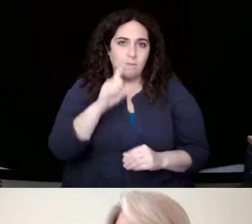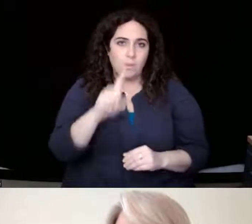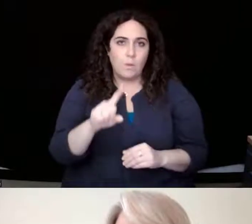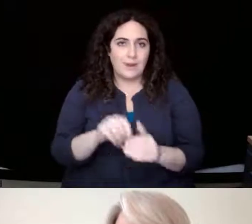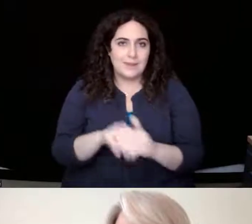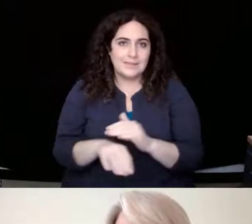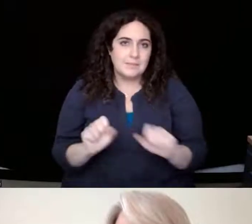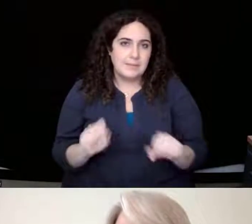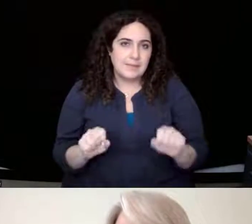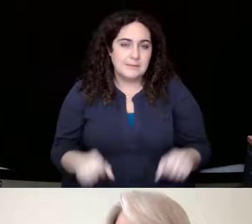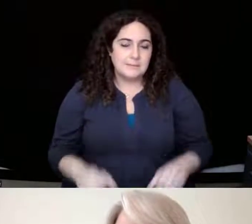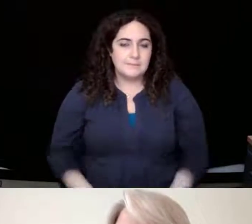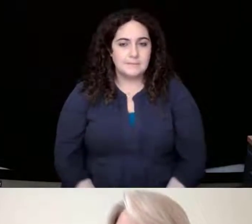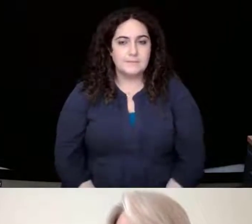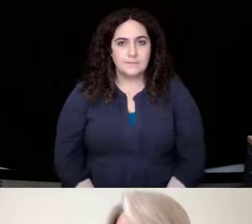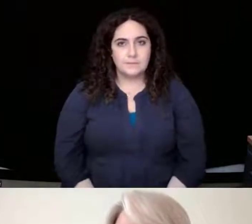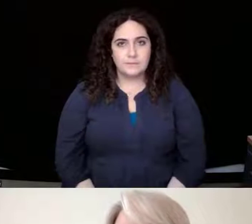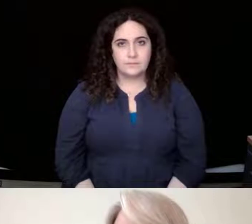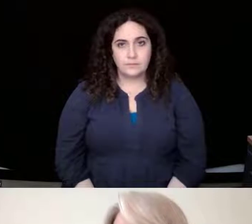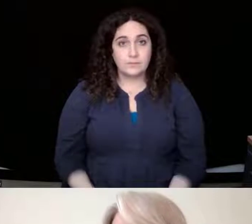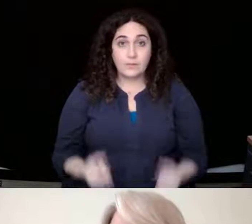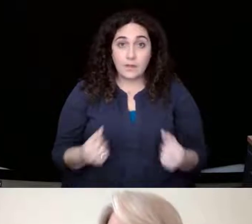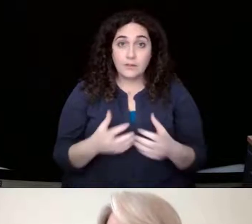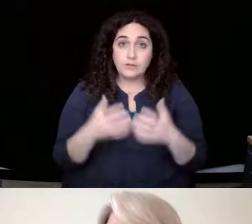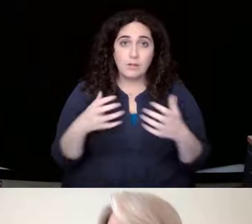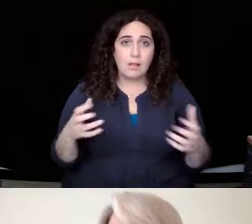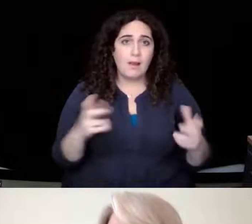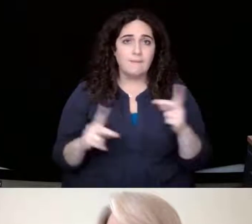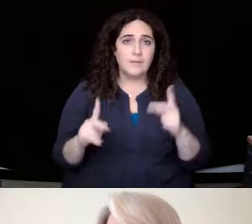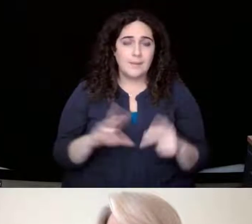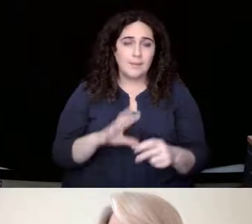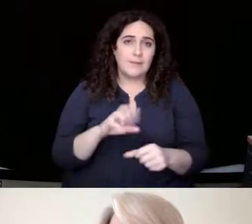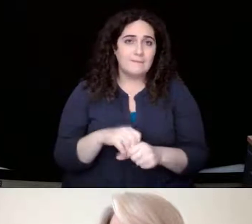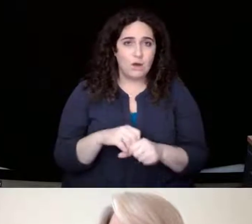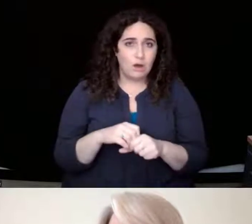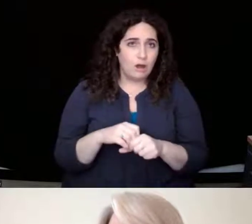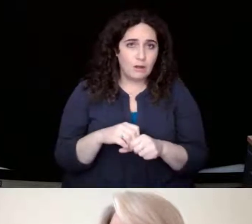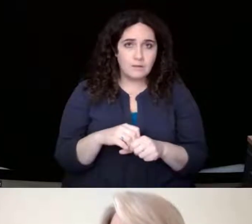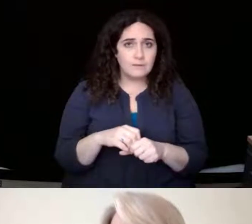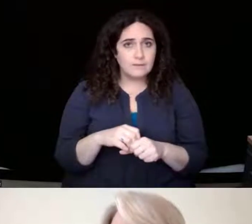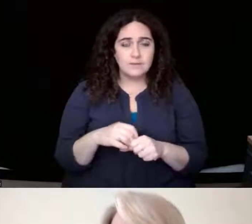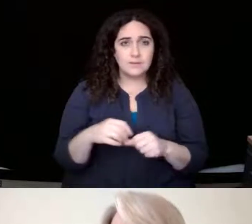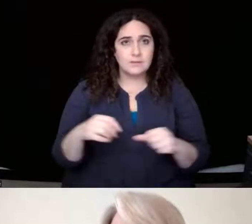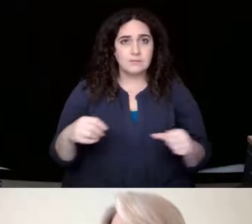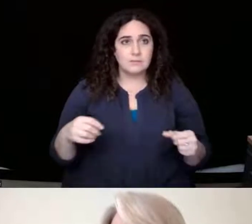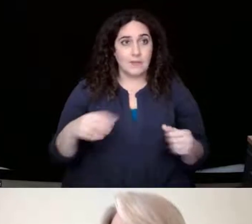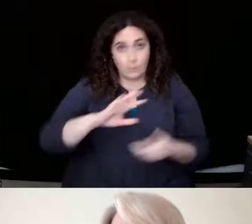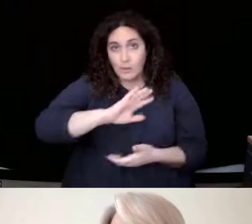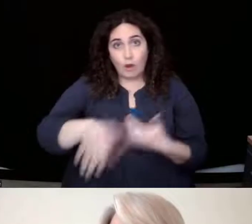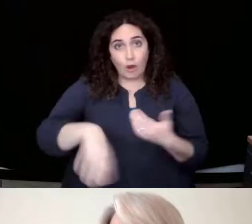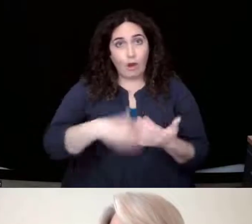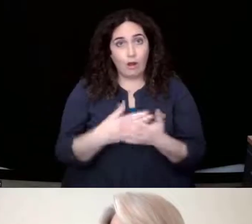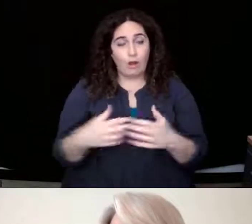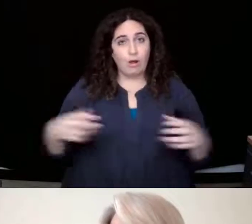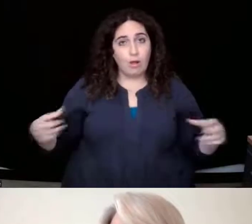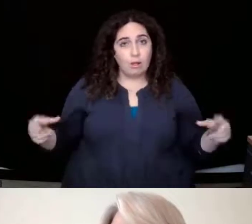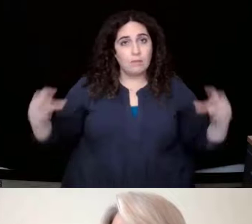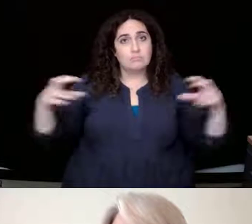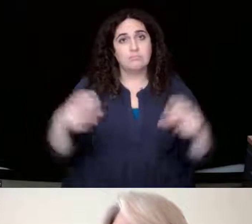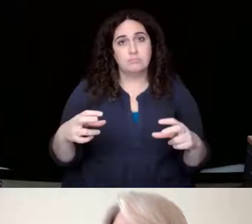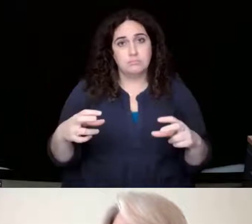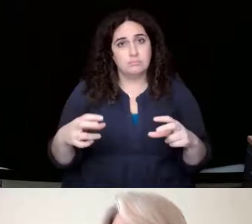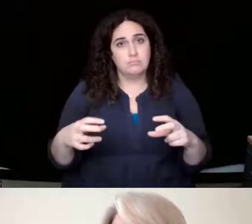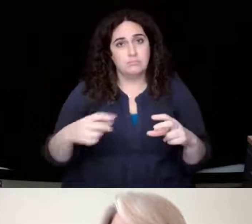There's lots of stakeholders involved, and it all contributes to the outcome of an